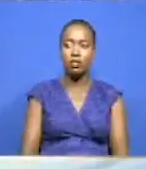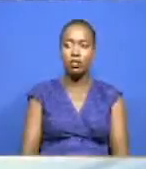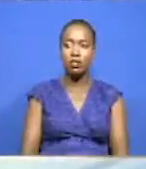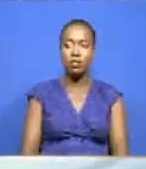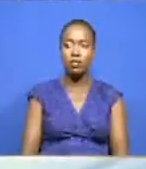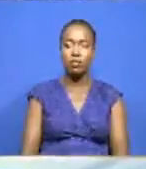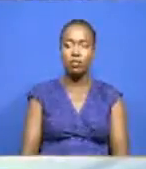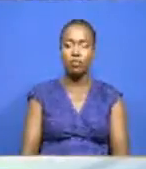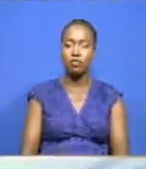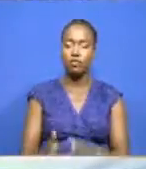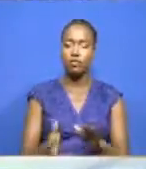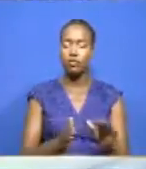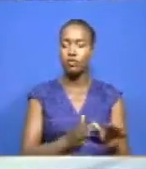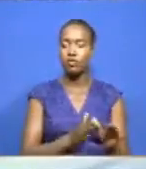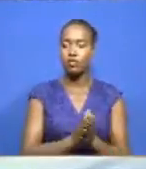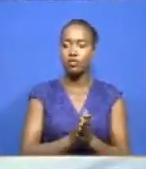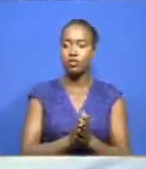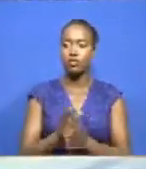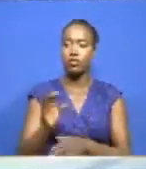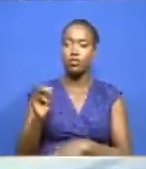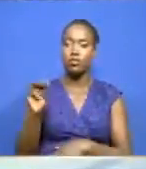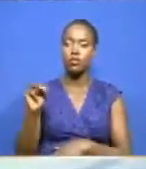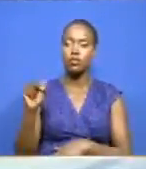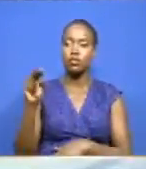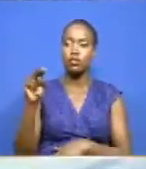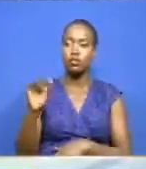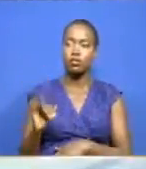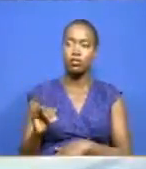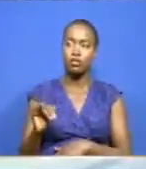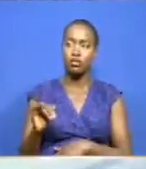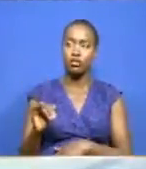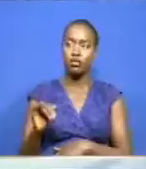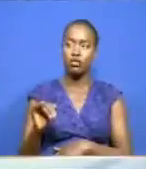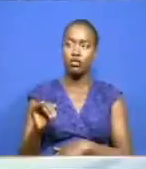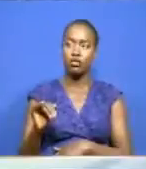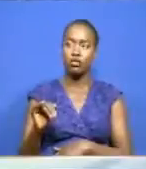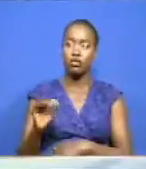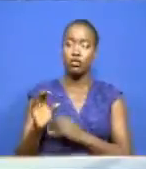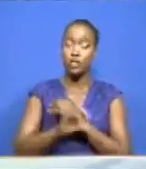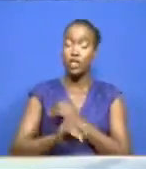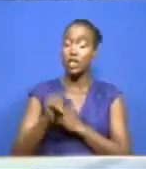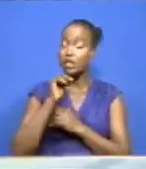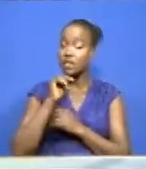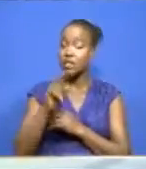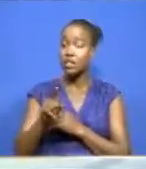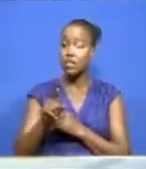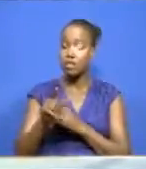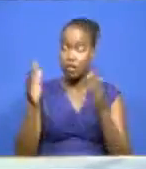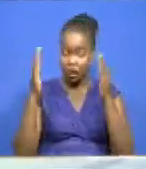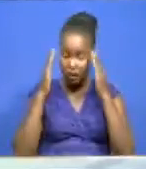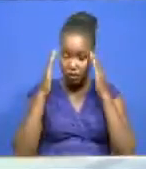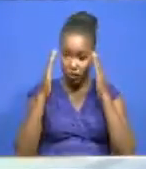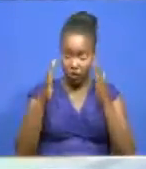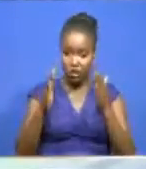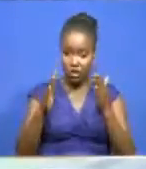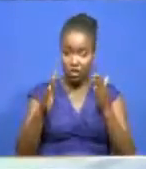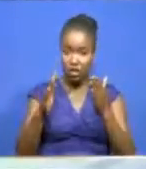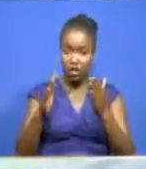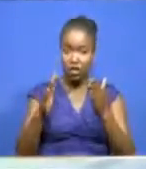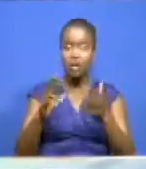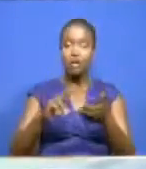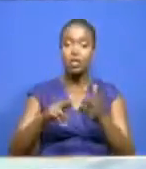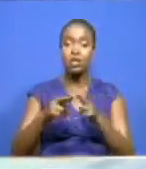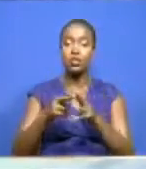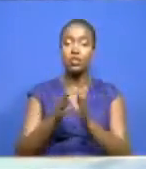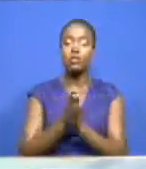And Omani envoy to Kenya, Saleh Suleiman Al-Harthi, says his country remains committed to cementing bilateral